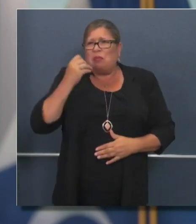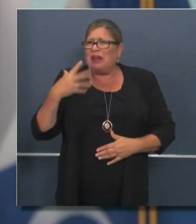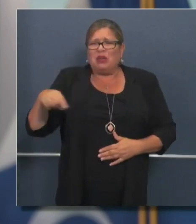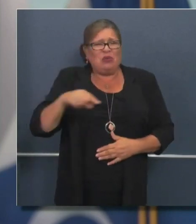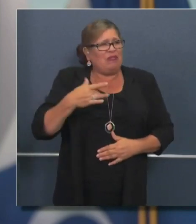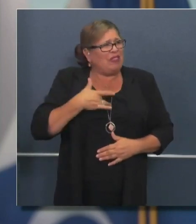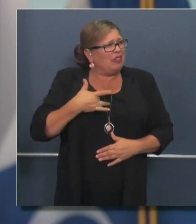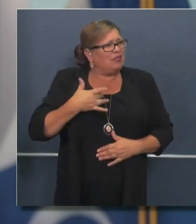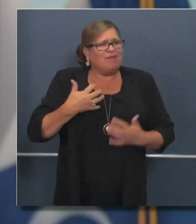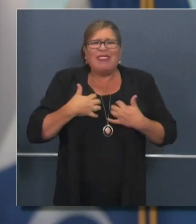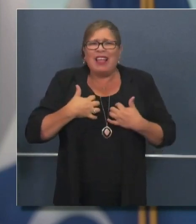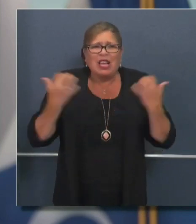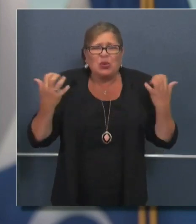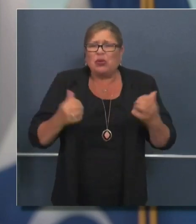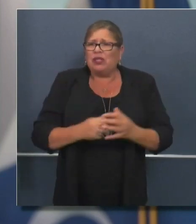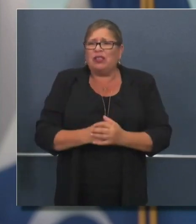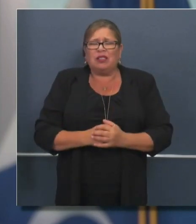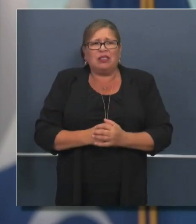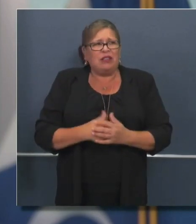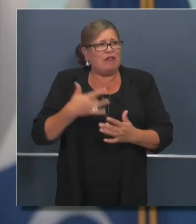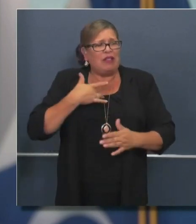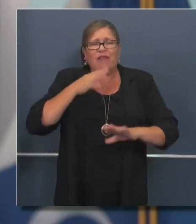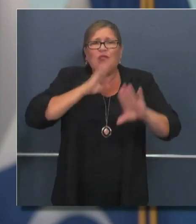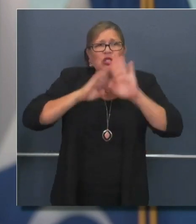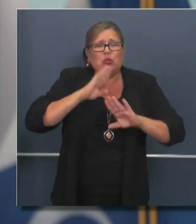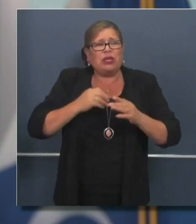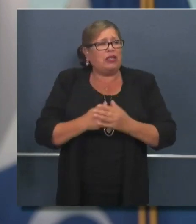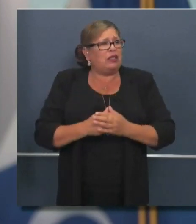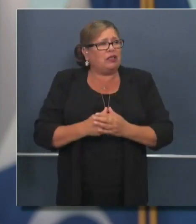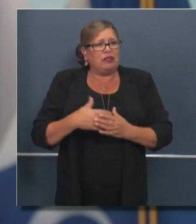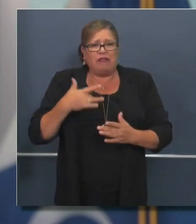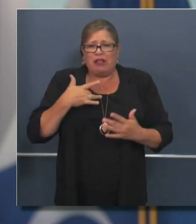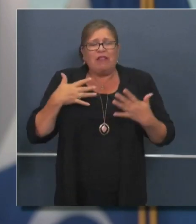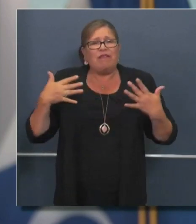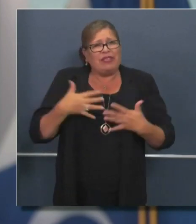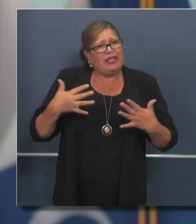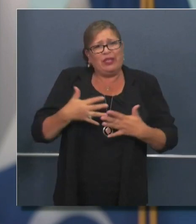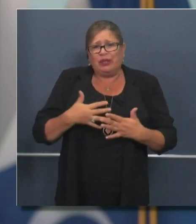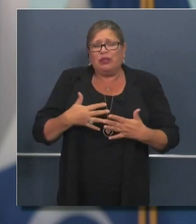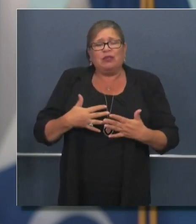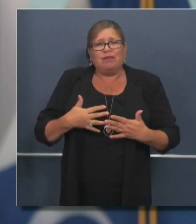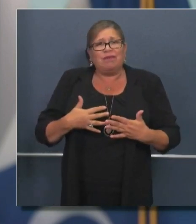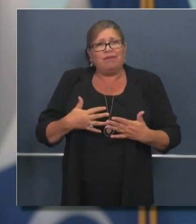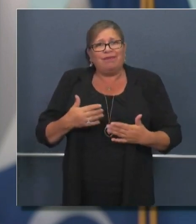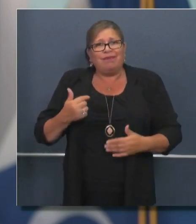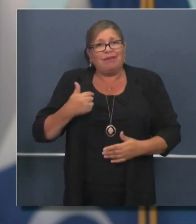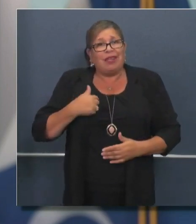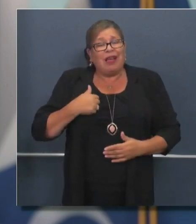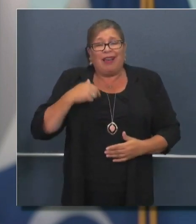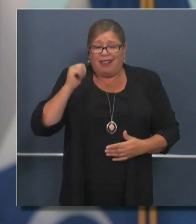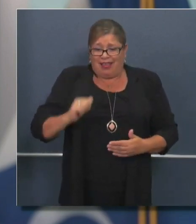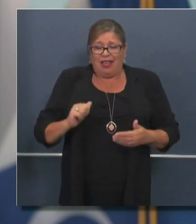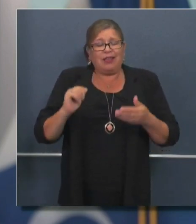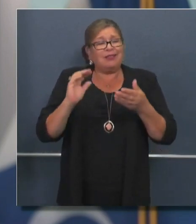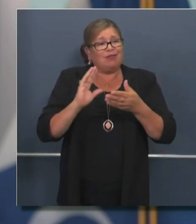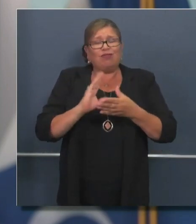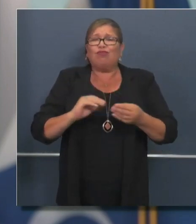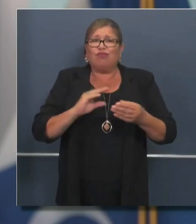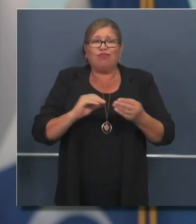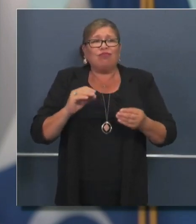deep frustration, there's deep fear. And I can attest to that, but only